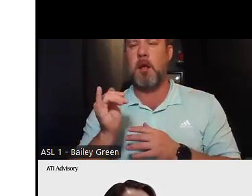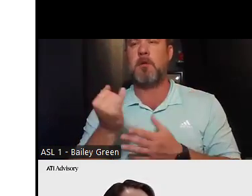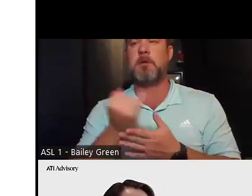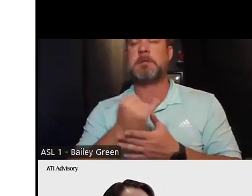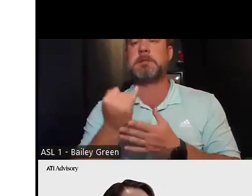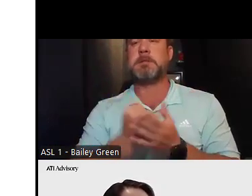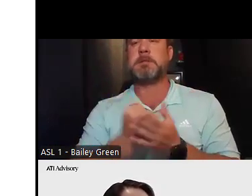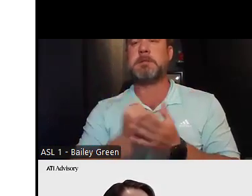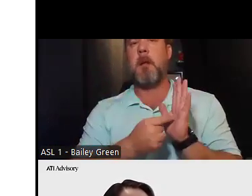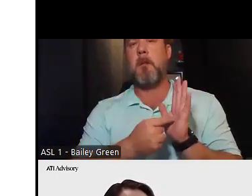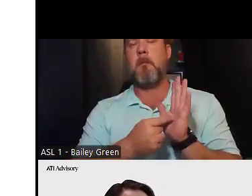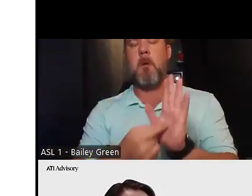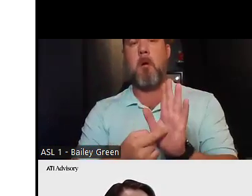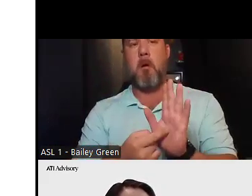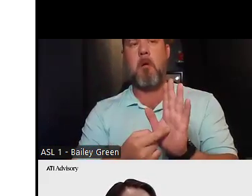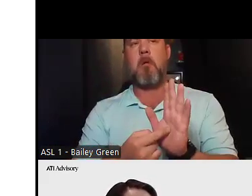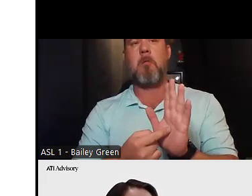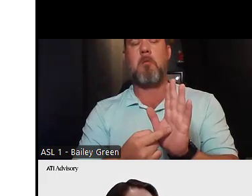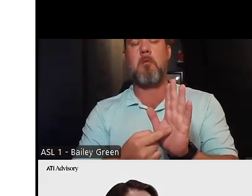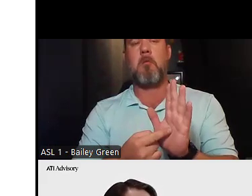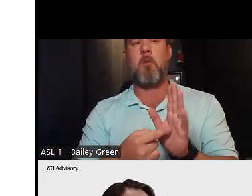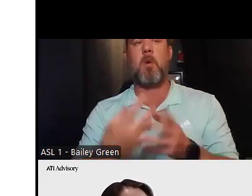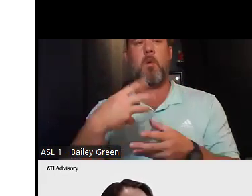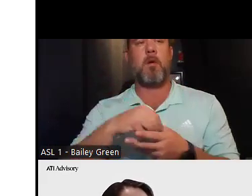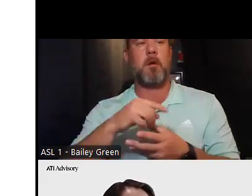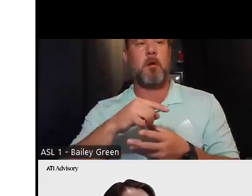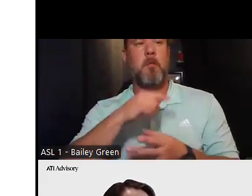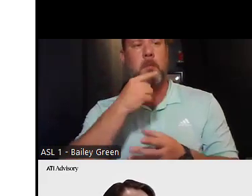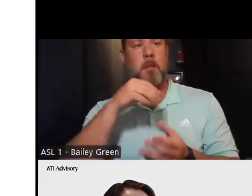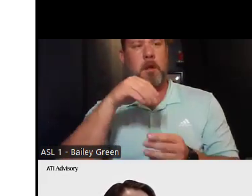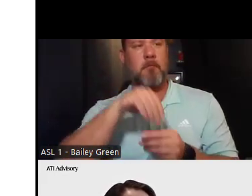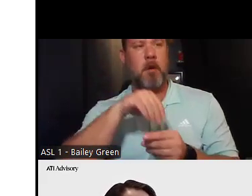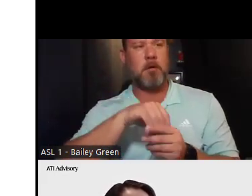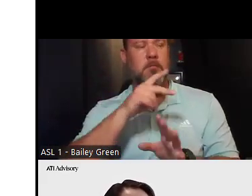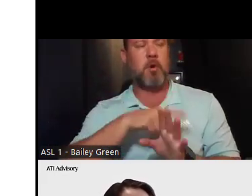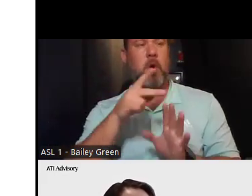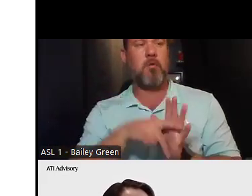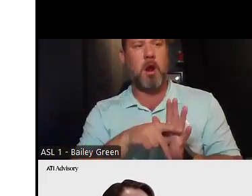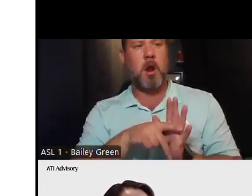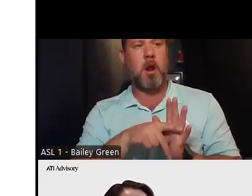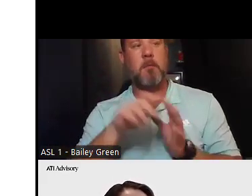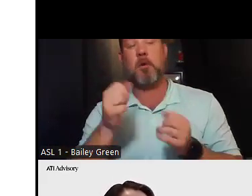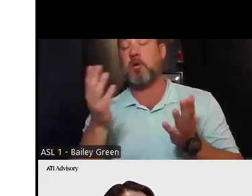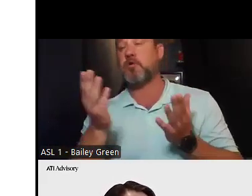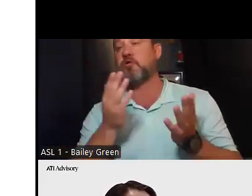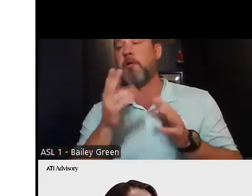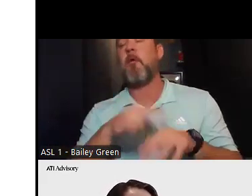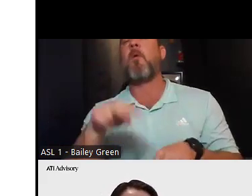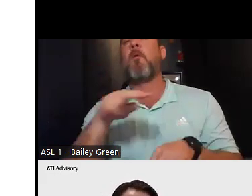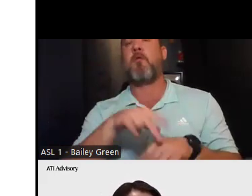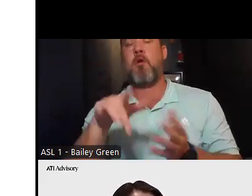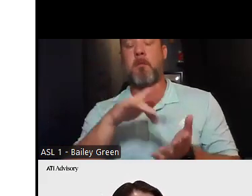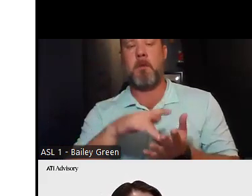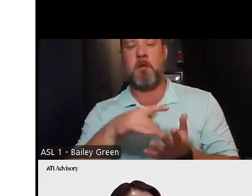design a model of care within a publicly funded program that could serve the overlooked middle. So